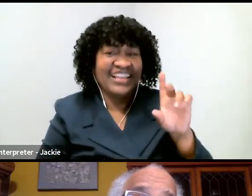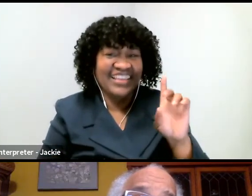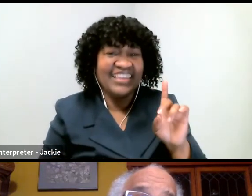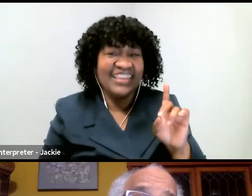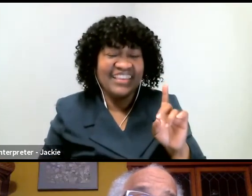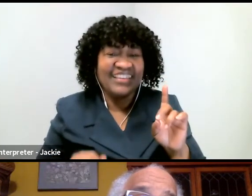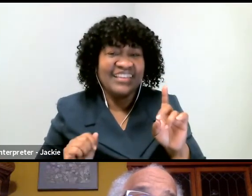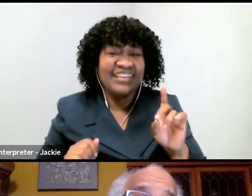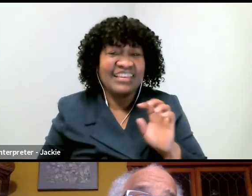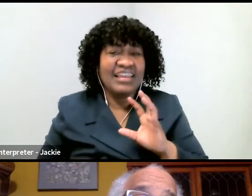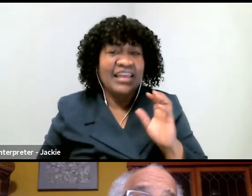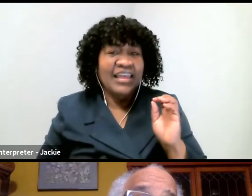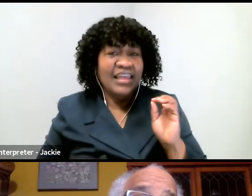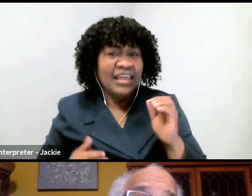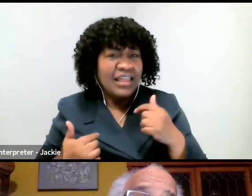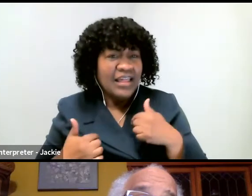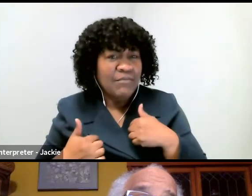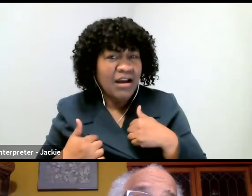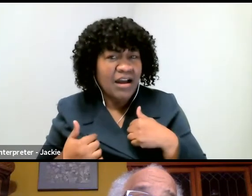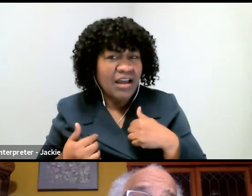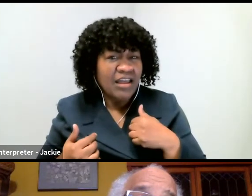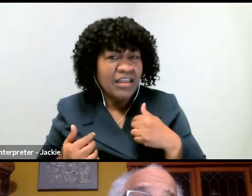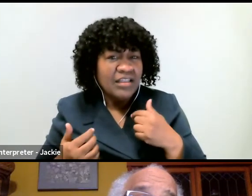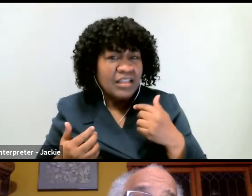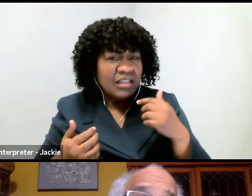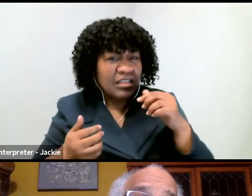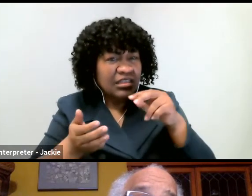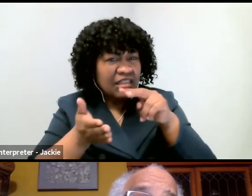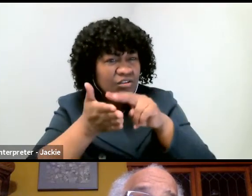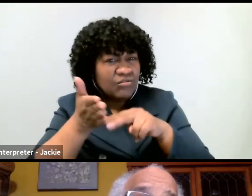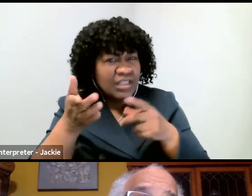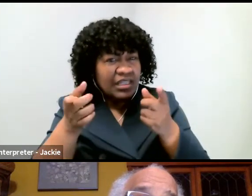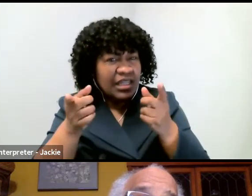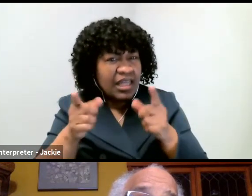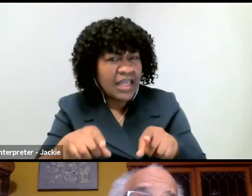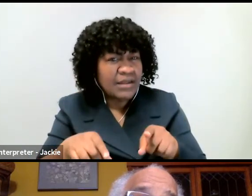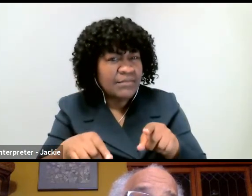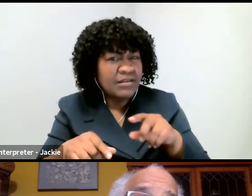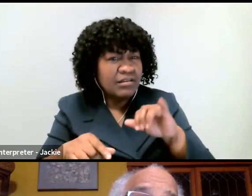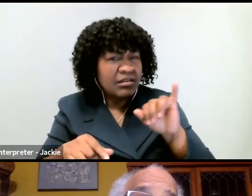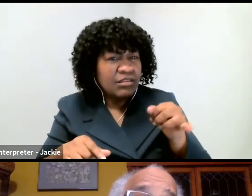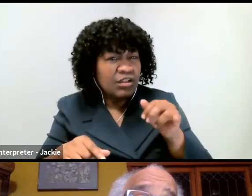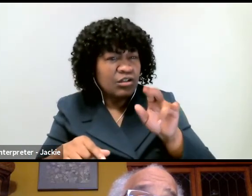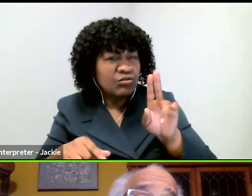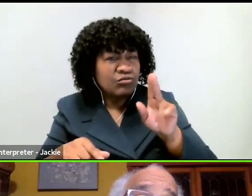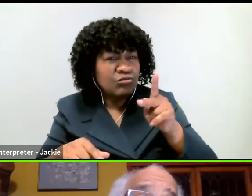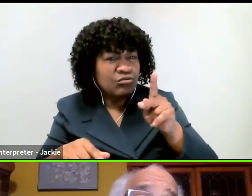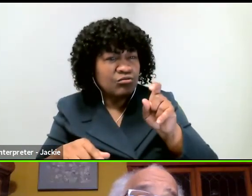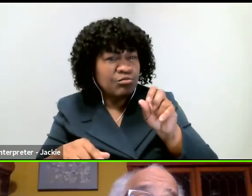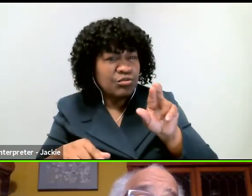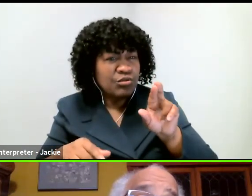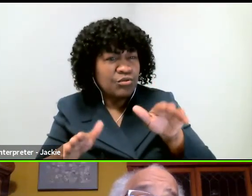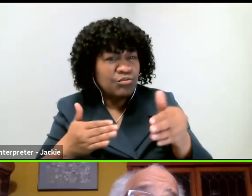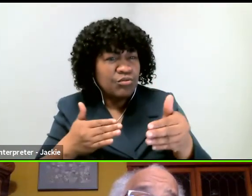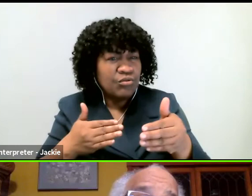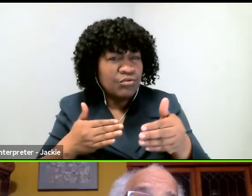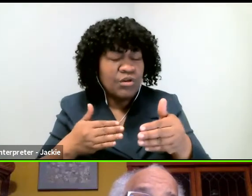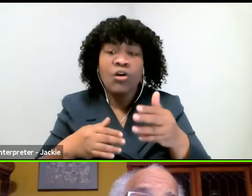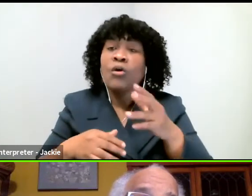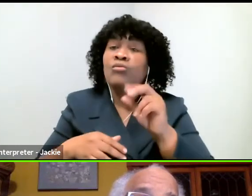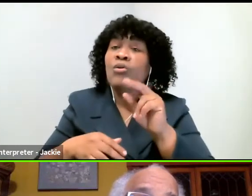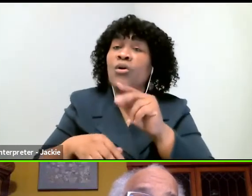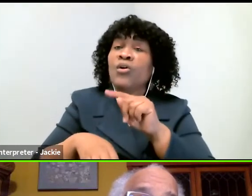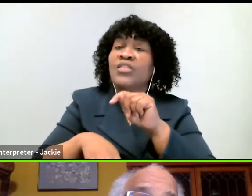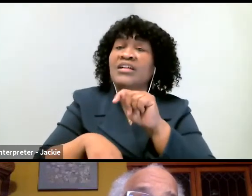I misremembering, or did the reading take place in something called the Jupiter Room? It took place in the Temple of Zeus.